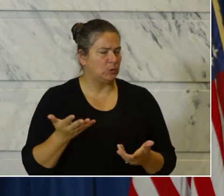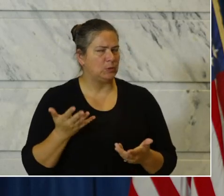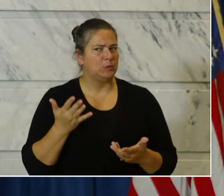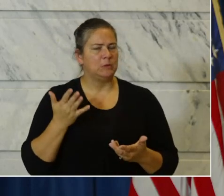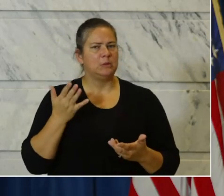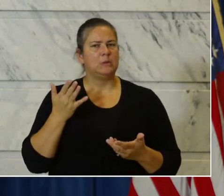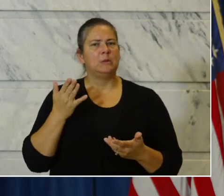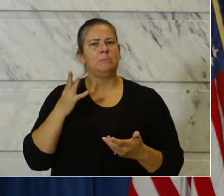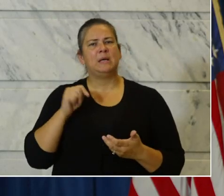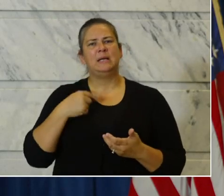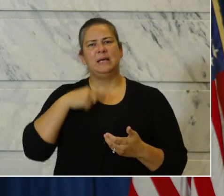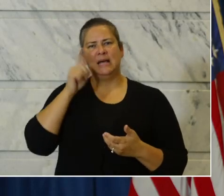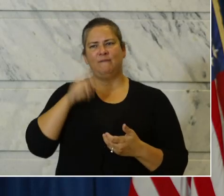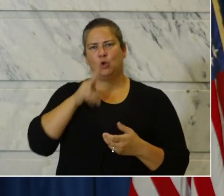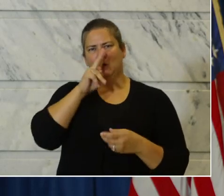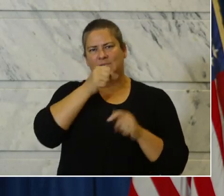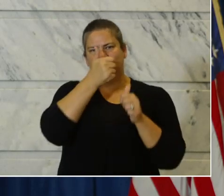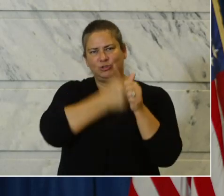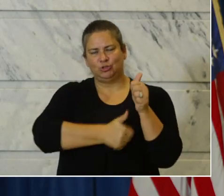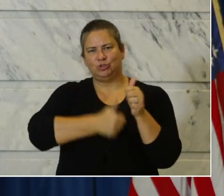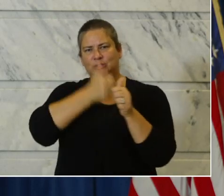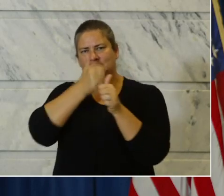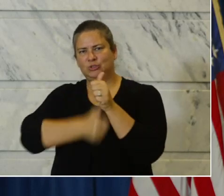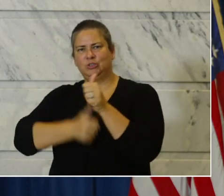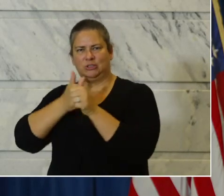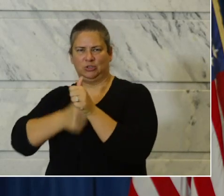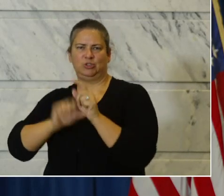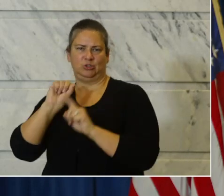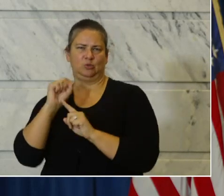you address each one. You know,